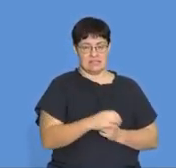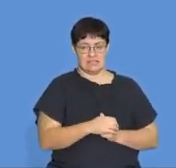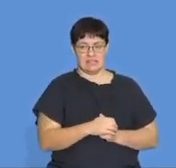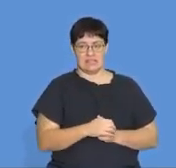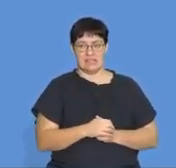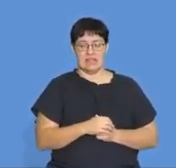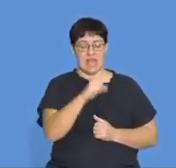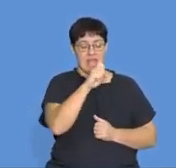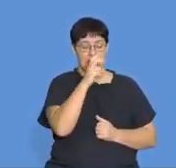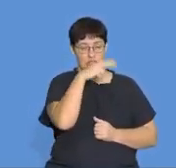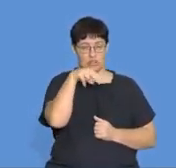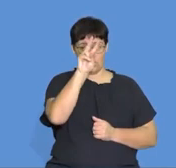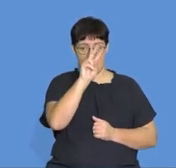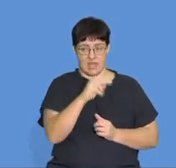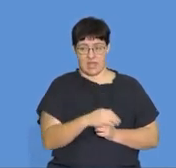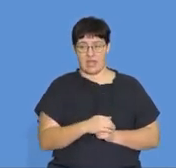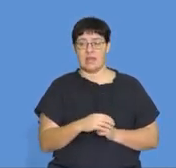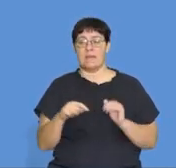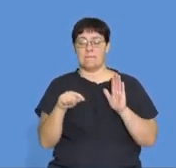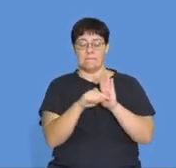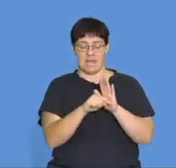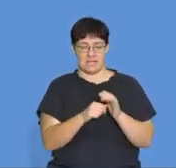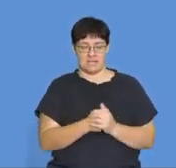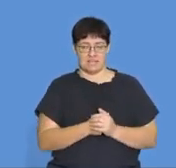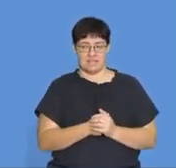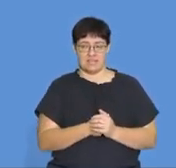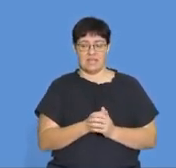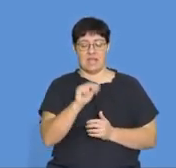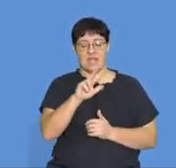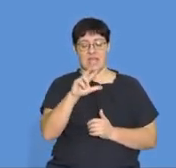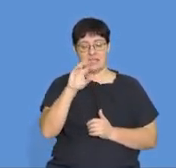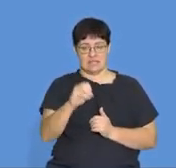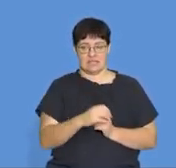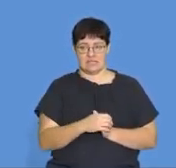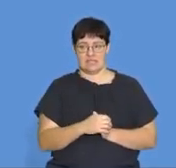80x squared minus 80x,